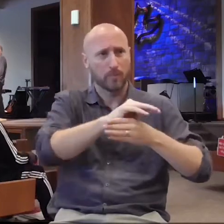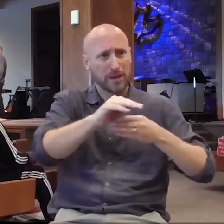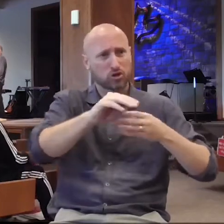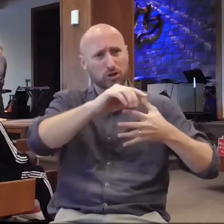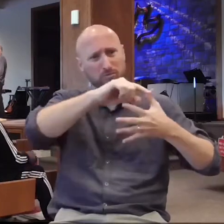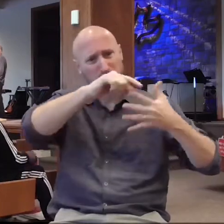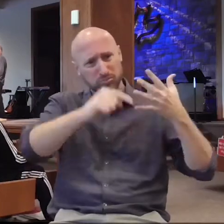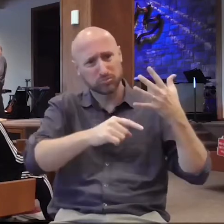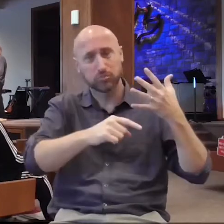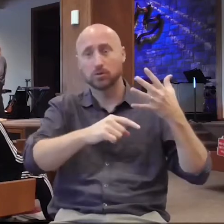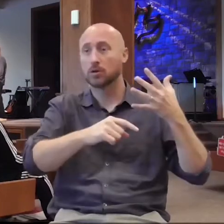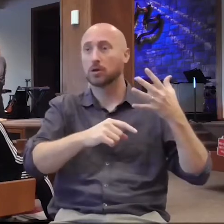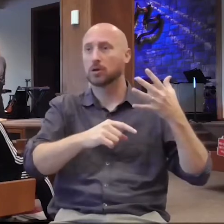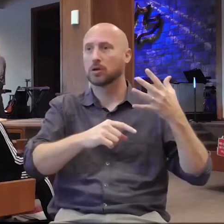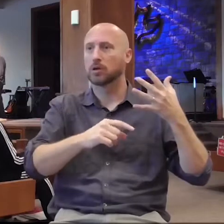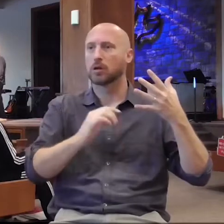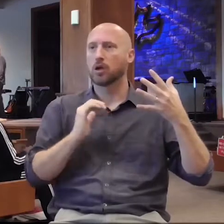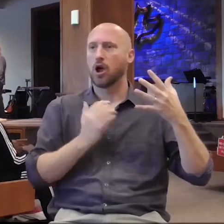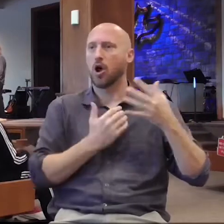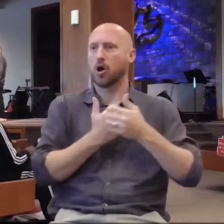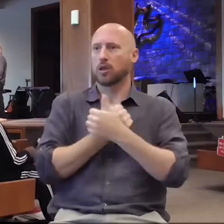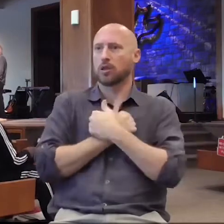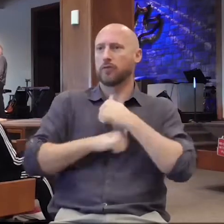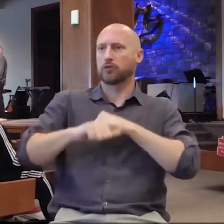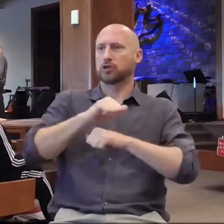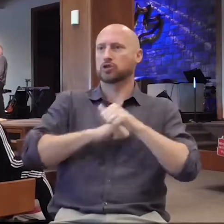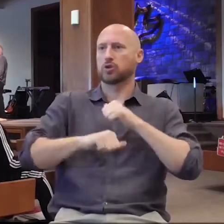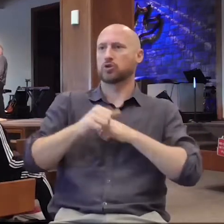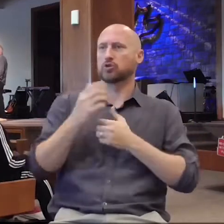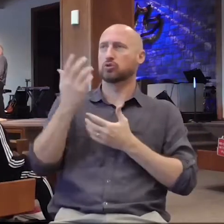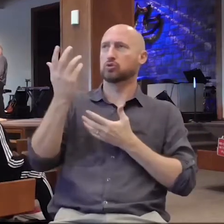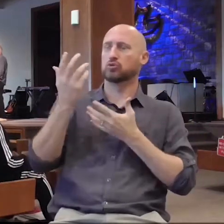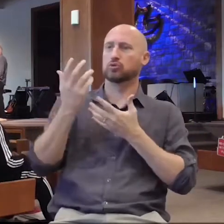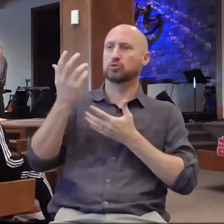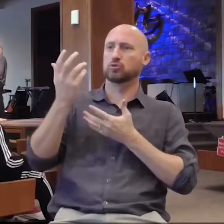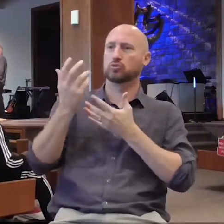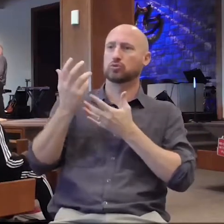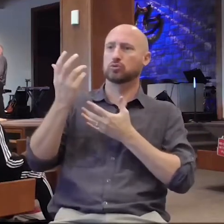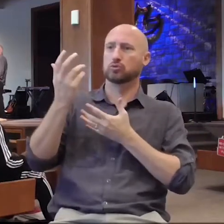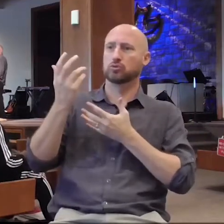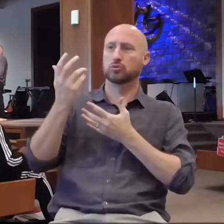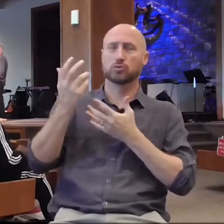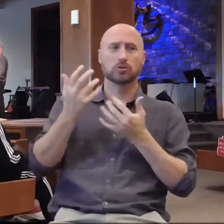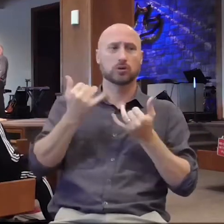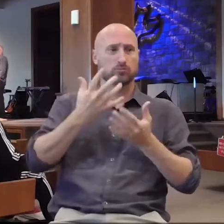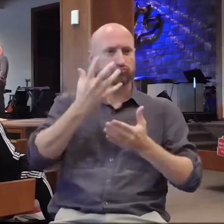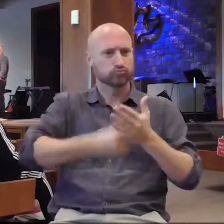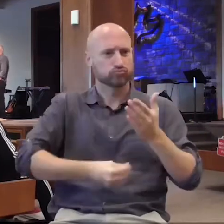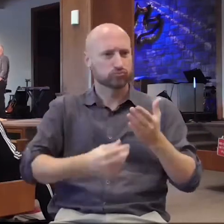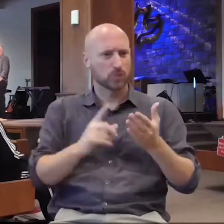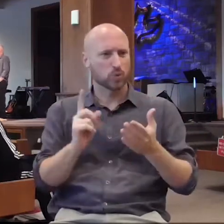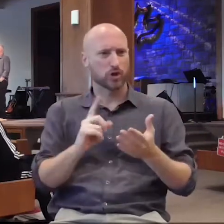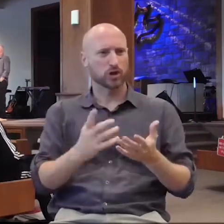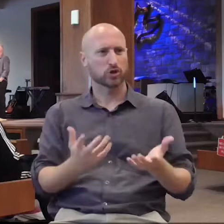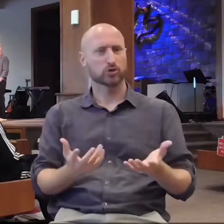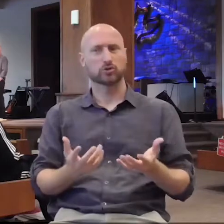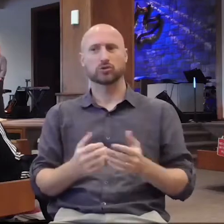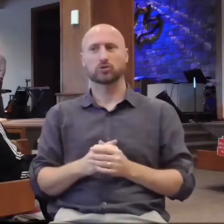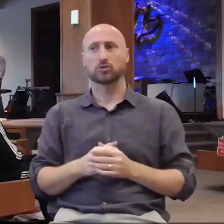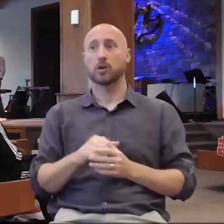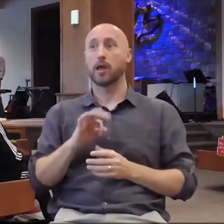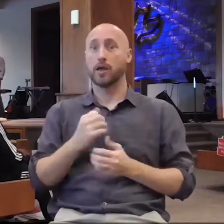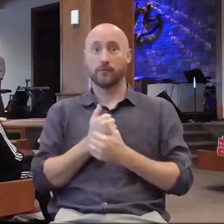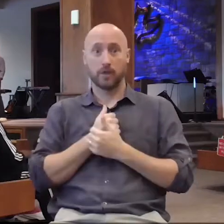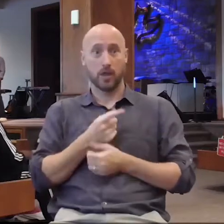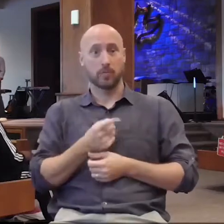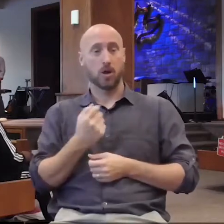another. That goo-goo eye love. Where is it? You know, you love me,